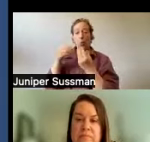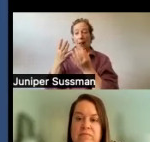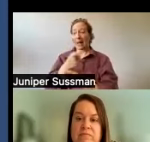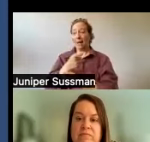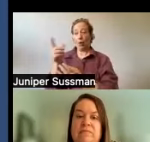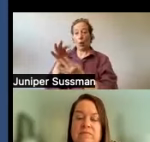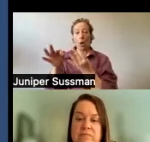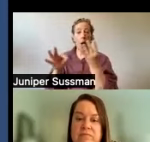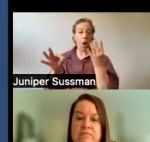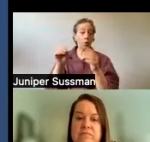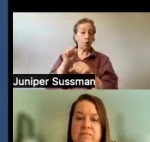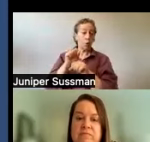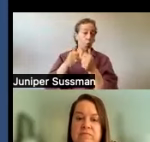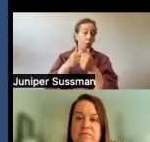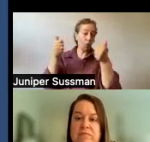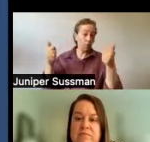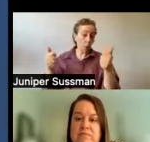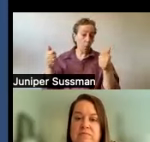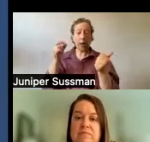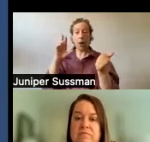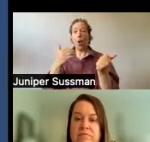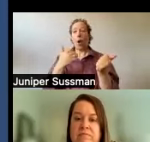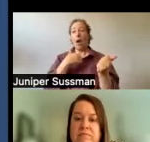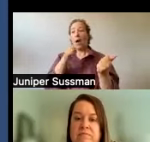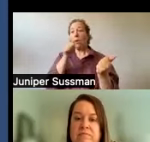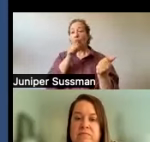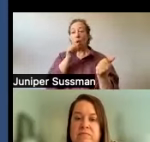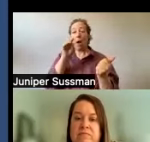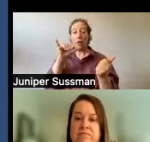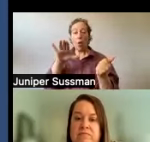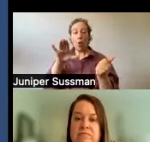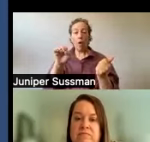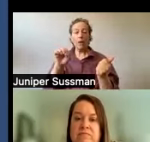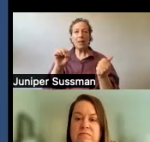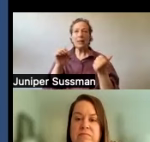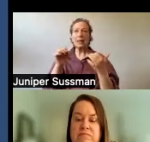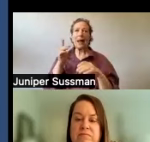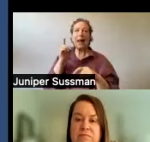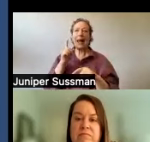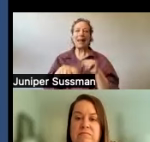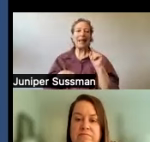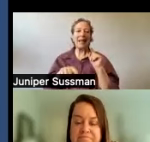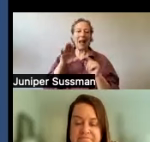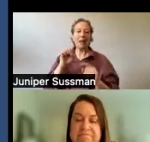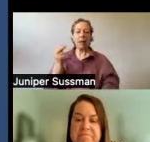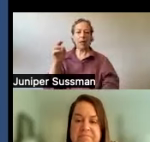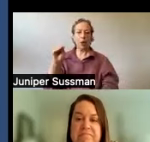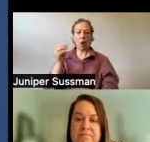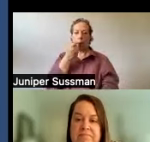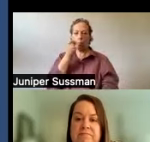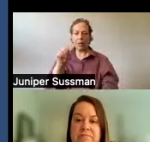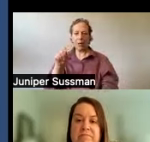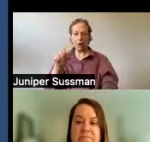work remotely or the option to have a private office. Or it really can't just be like no and that's it. Like it's always no